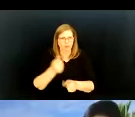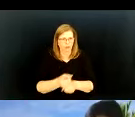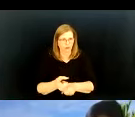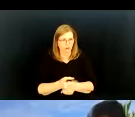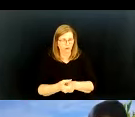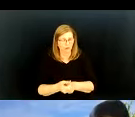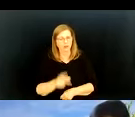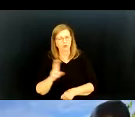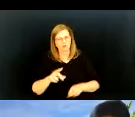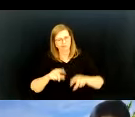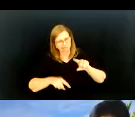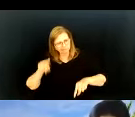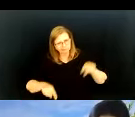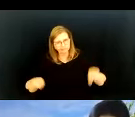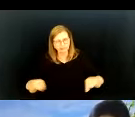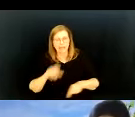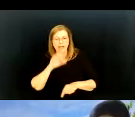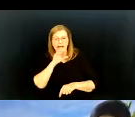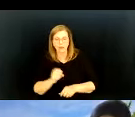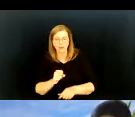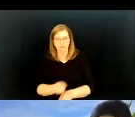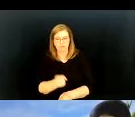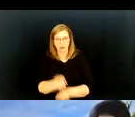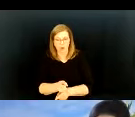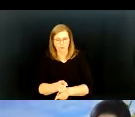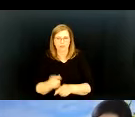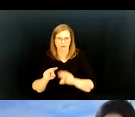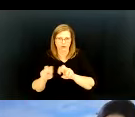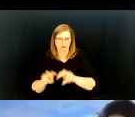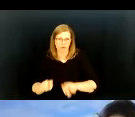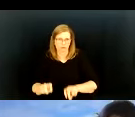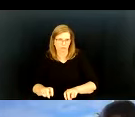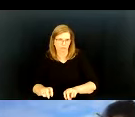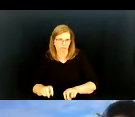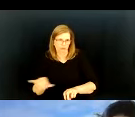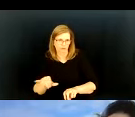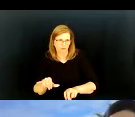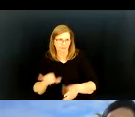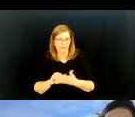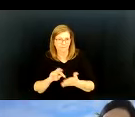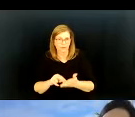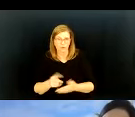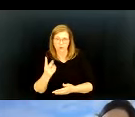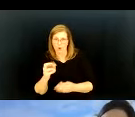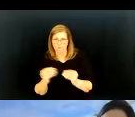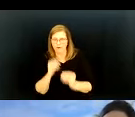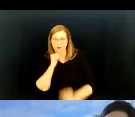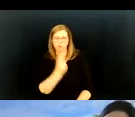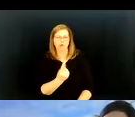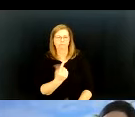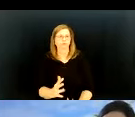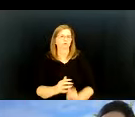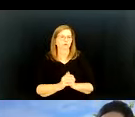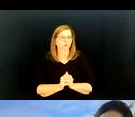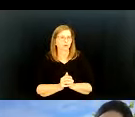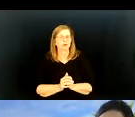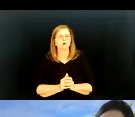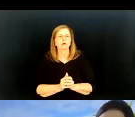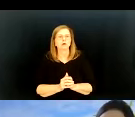use a variety of age-appropriate transition assessments as well. So that means 2 or more, not just one transition assessment, but more than